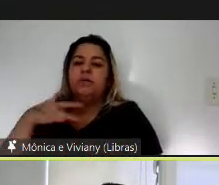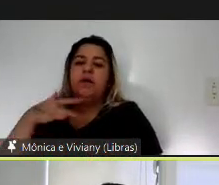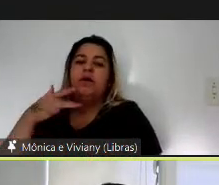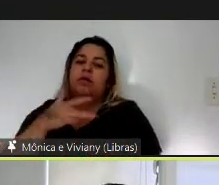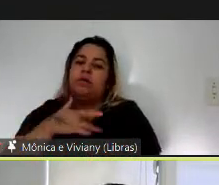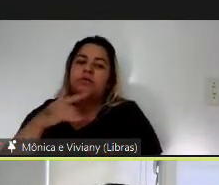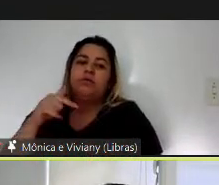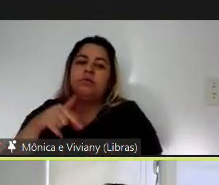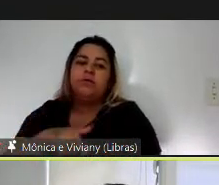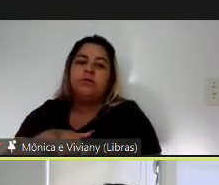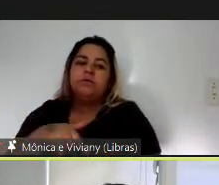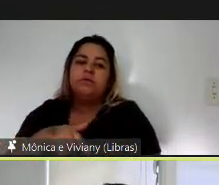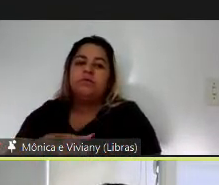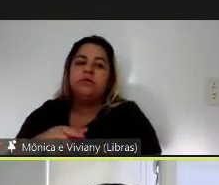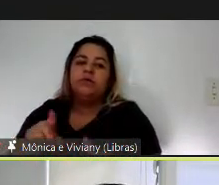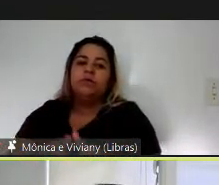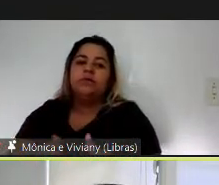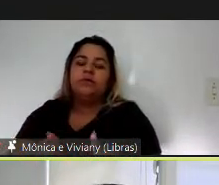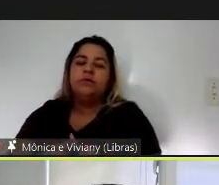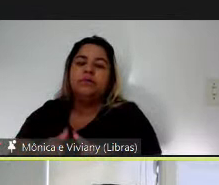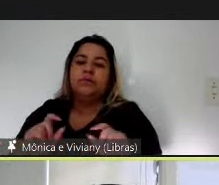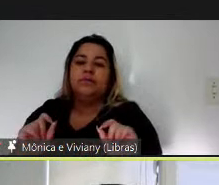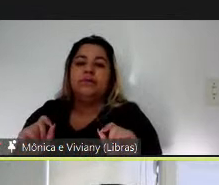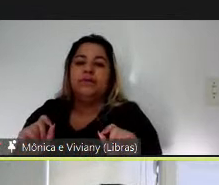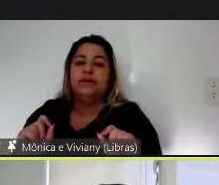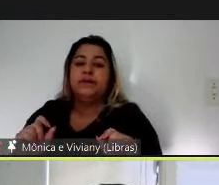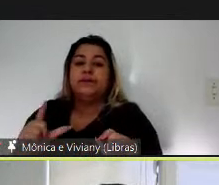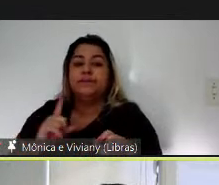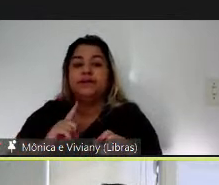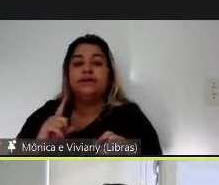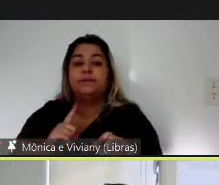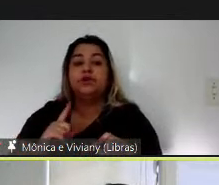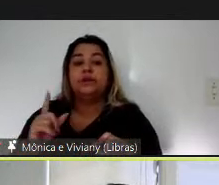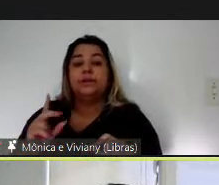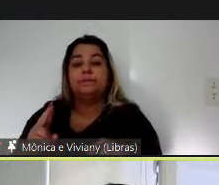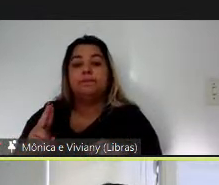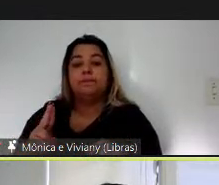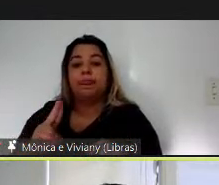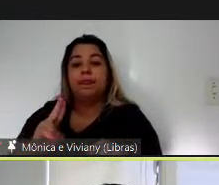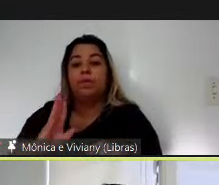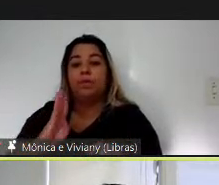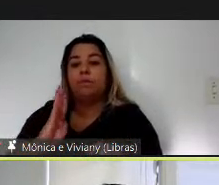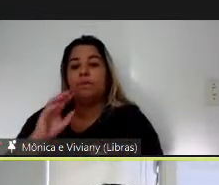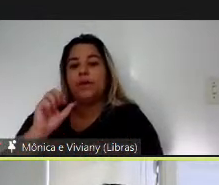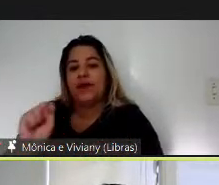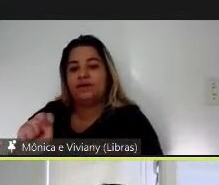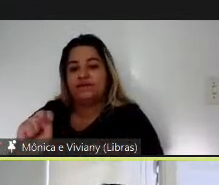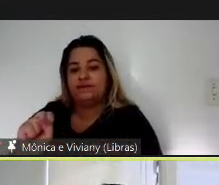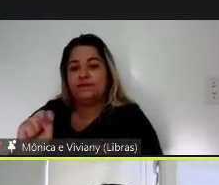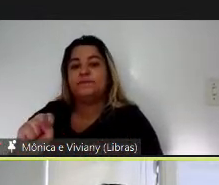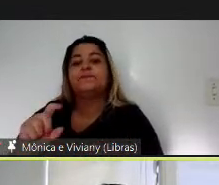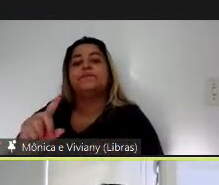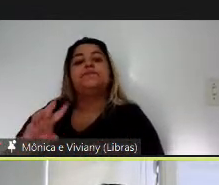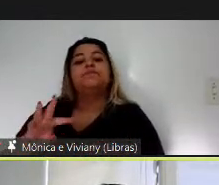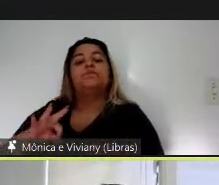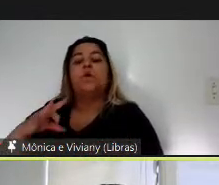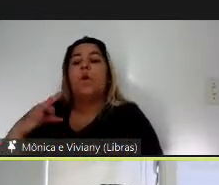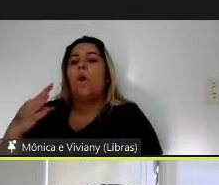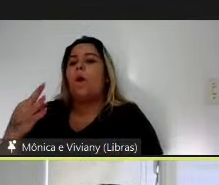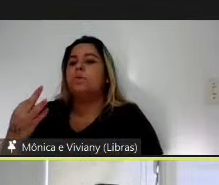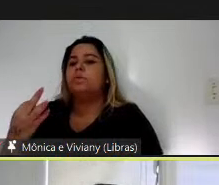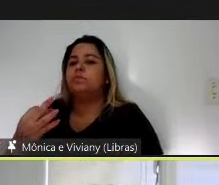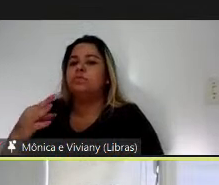The program Saúde na Hora, which is very important once the basic units of health, they